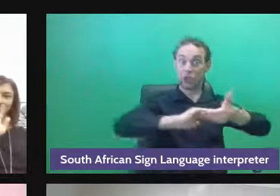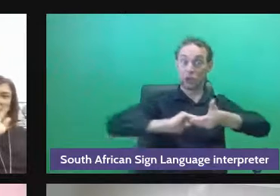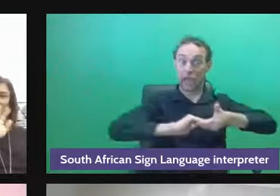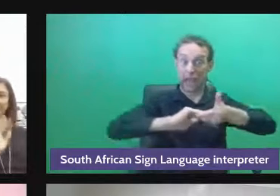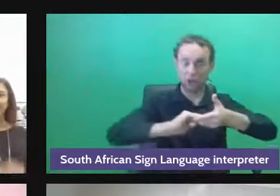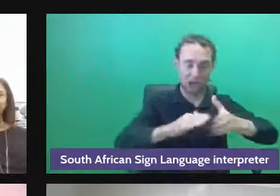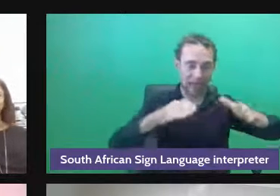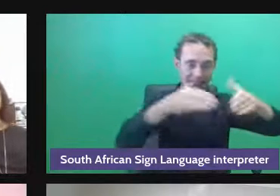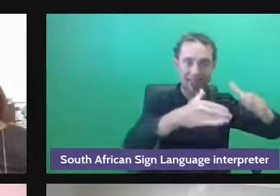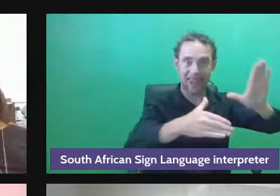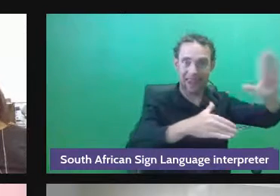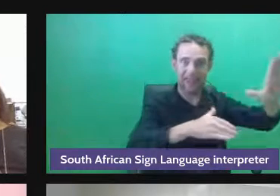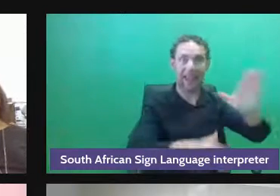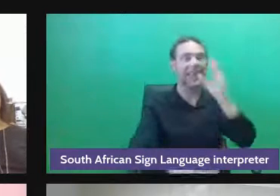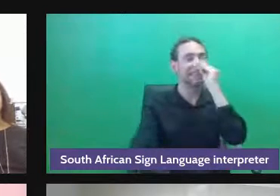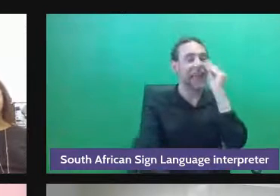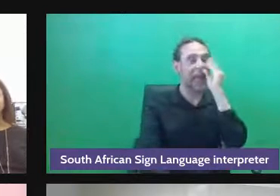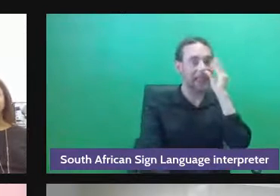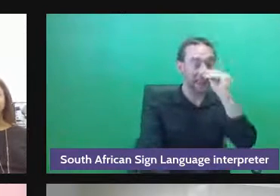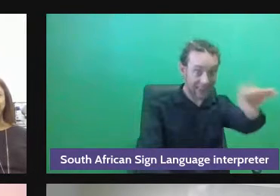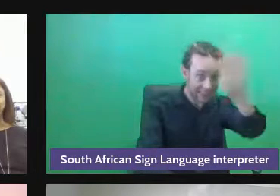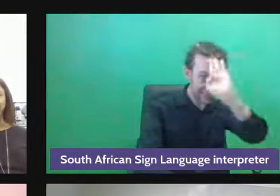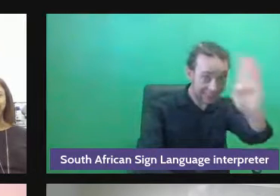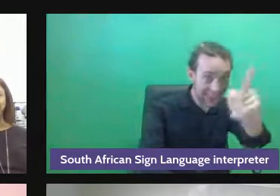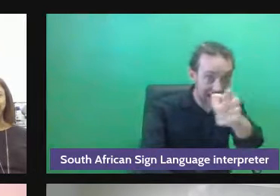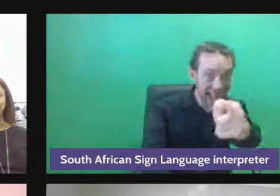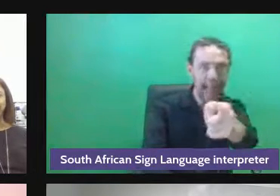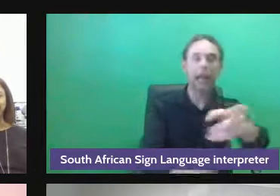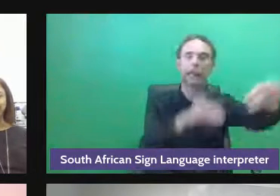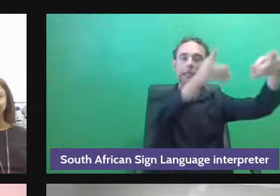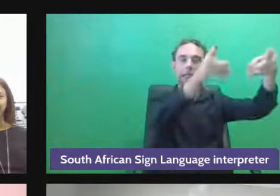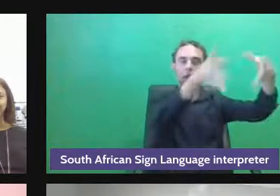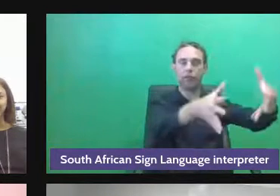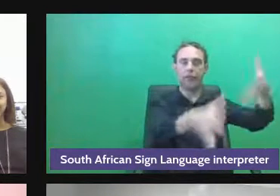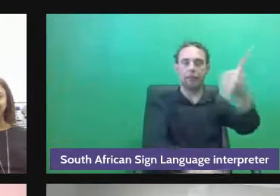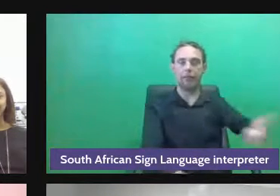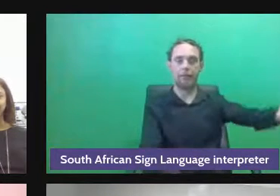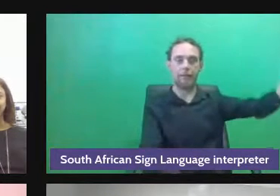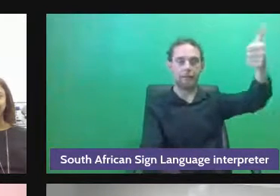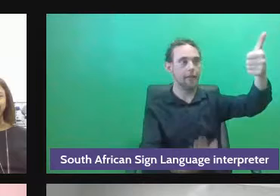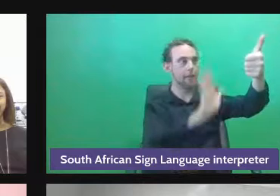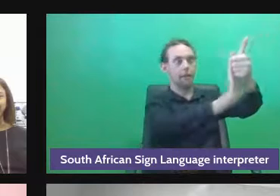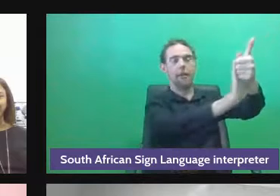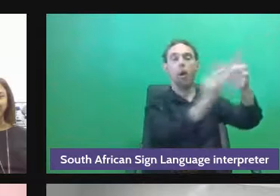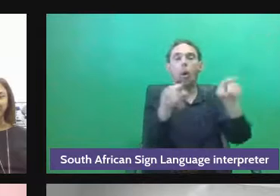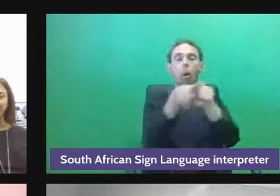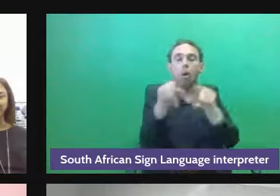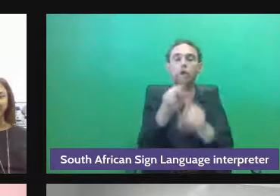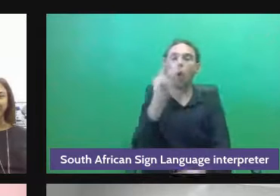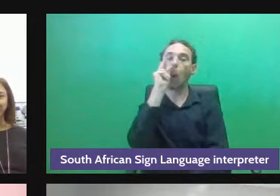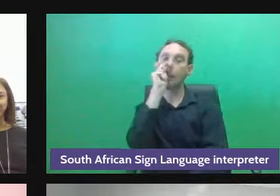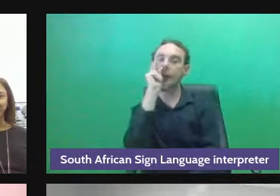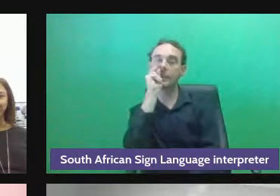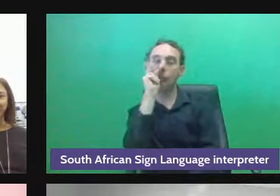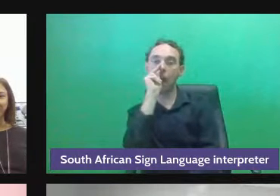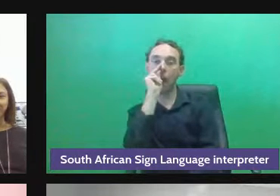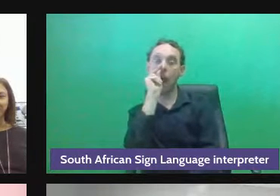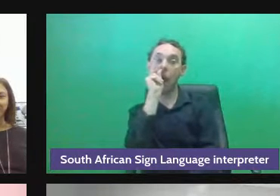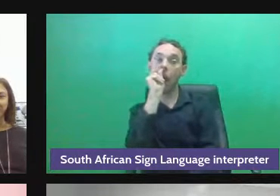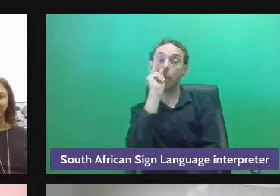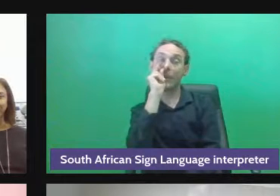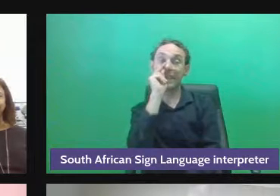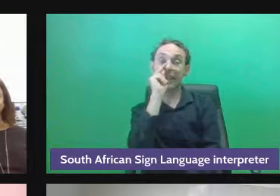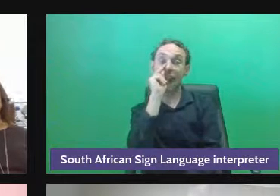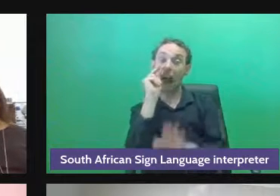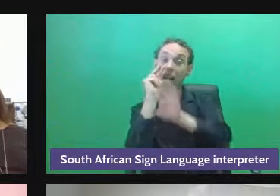have Dale Skonewolf, who is the director, and Upasna Rambili, who is the